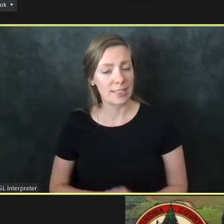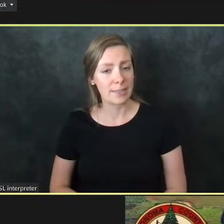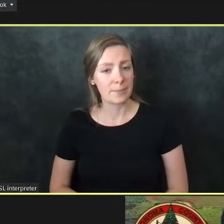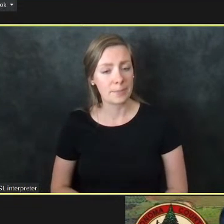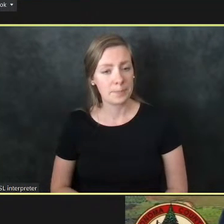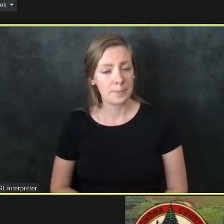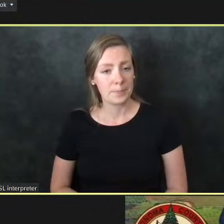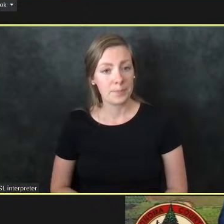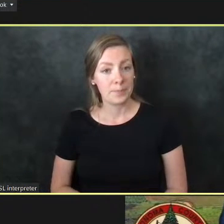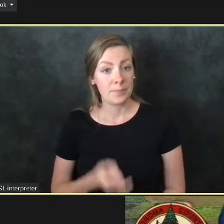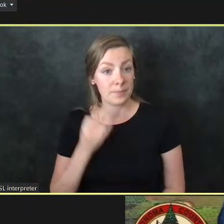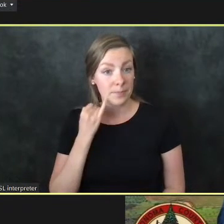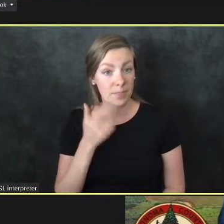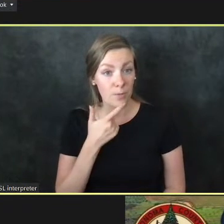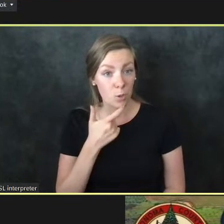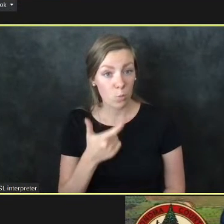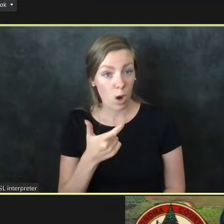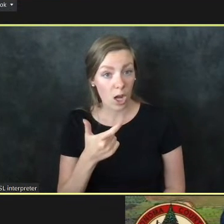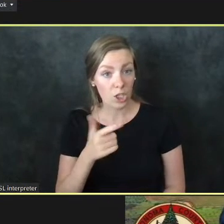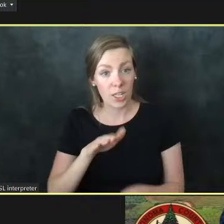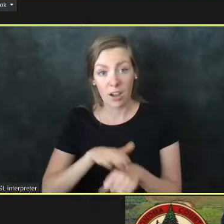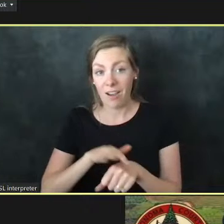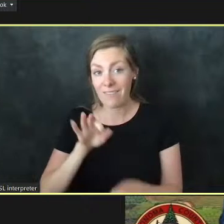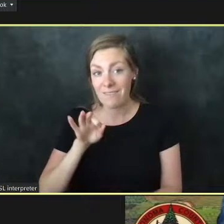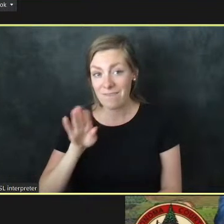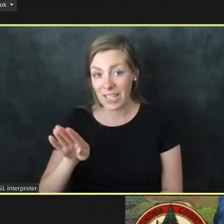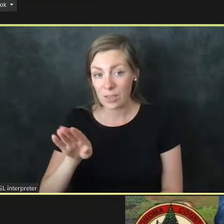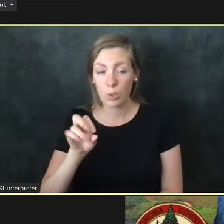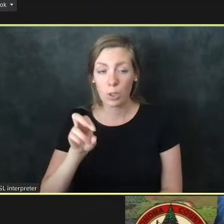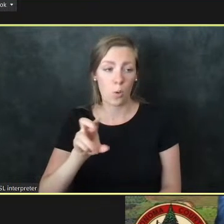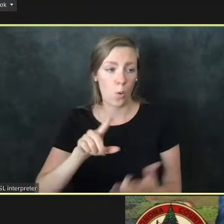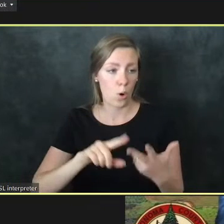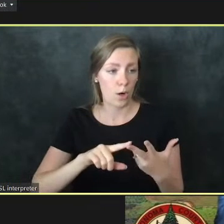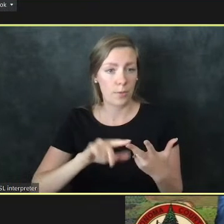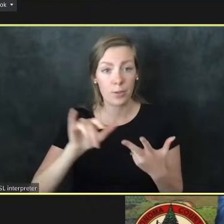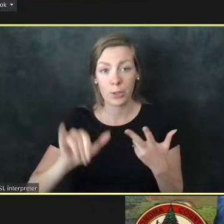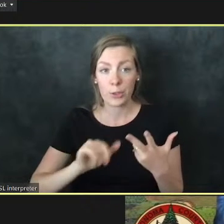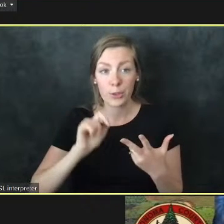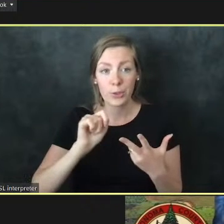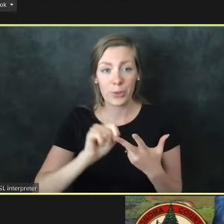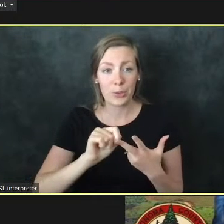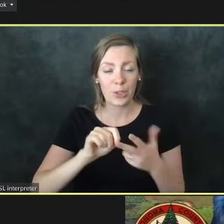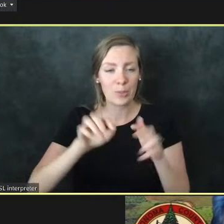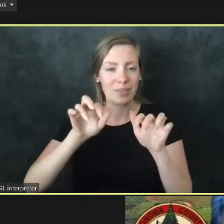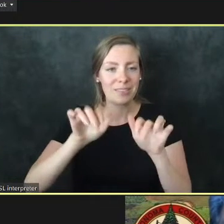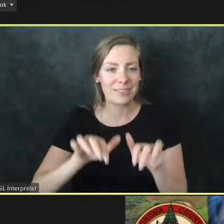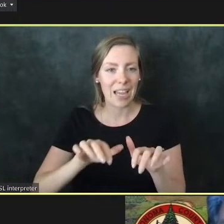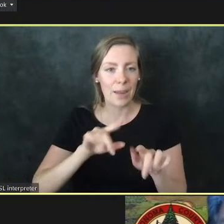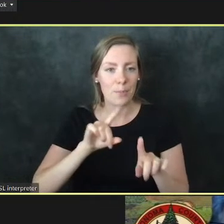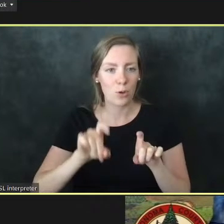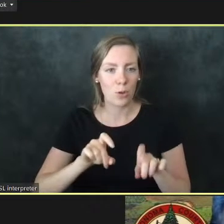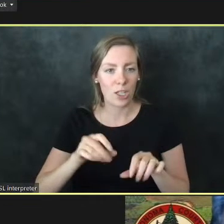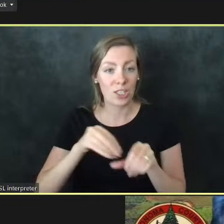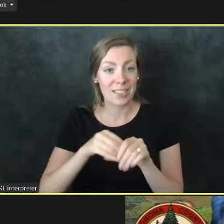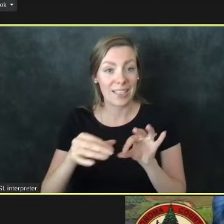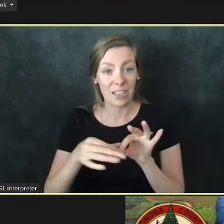agua que pueden responder preguntas. Que están mirando esto en Facebook, en YouTube, también les estamos